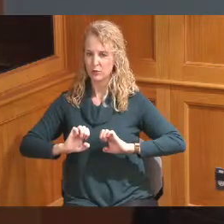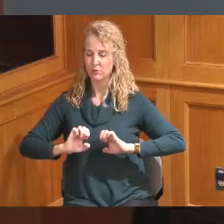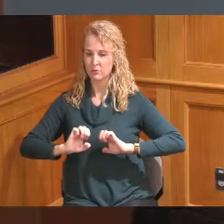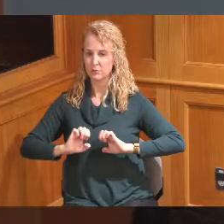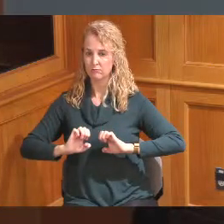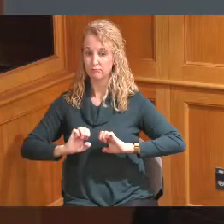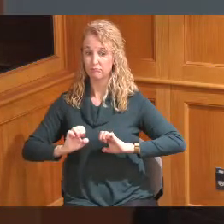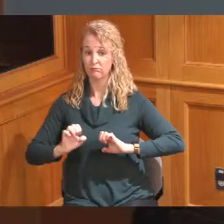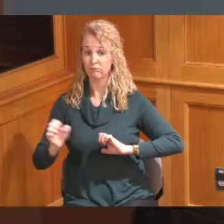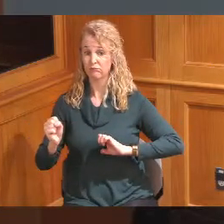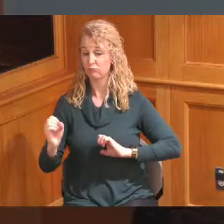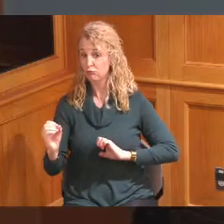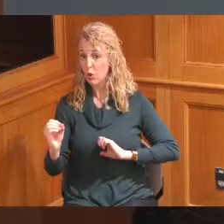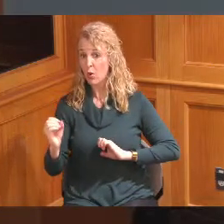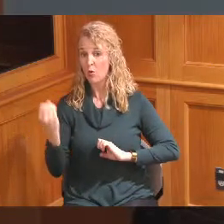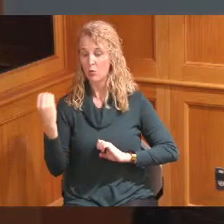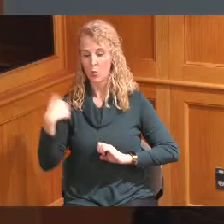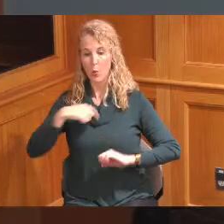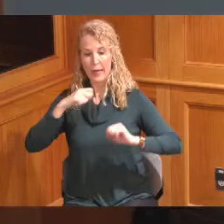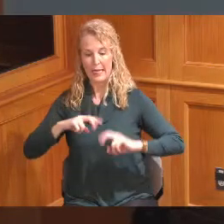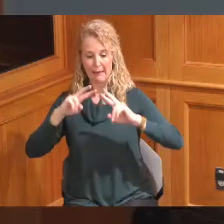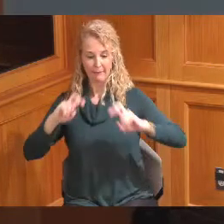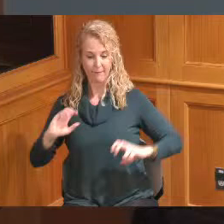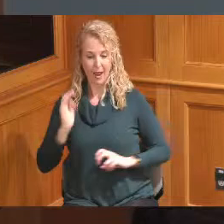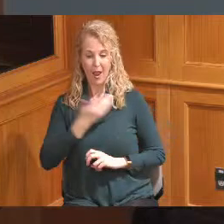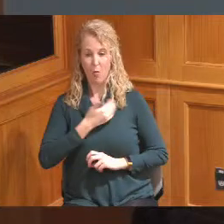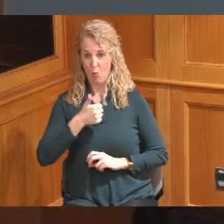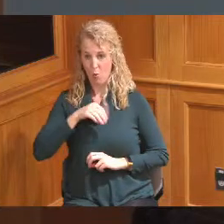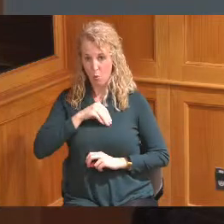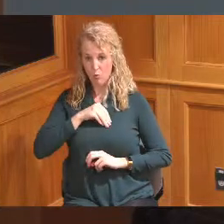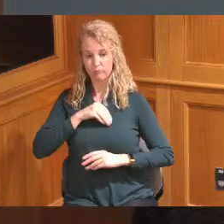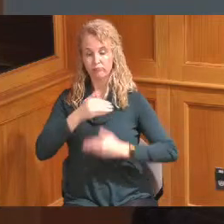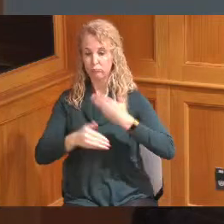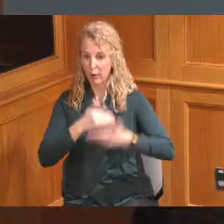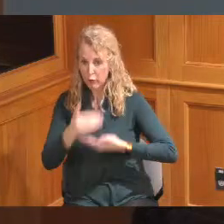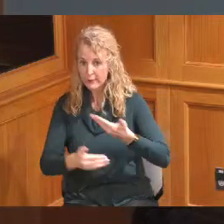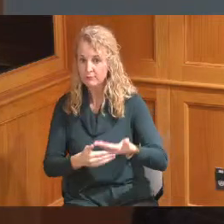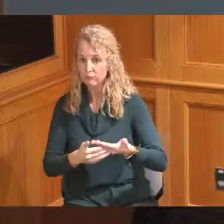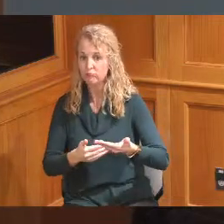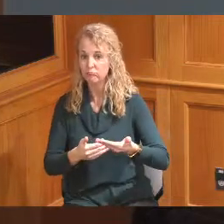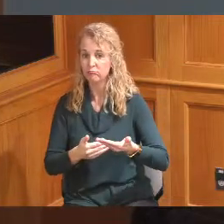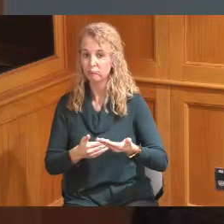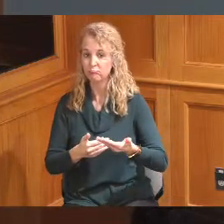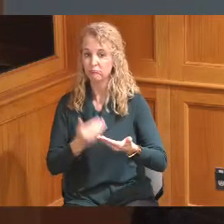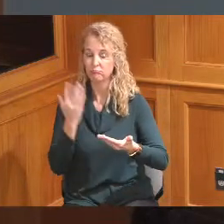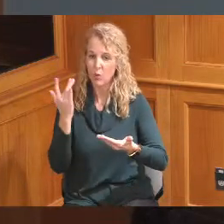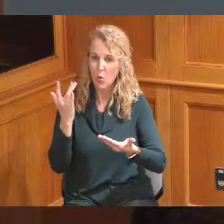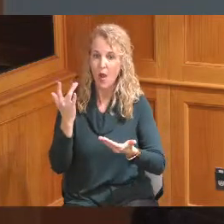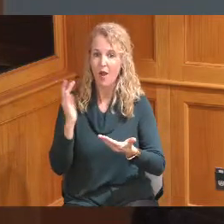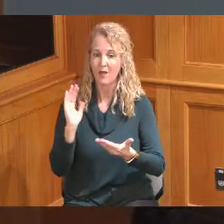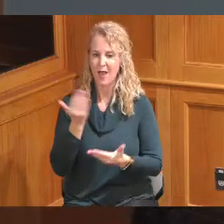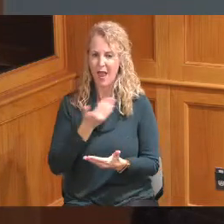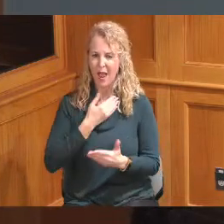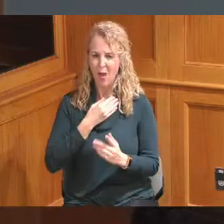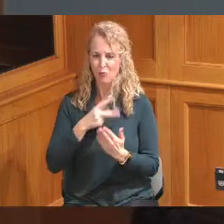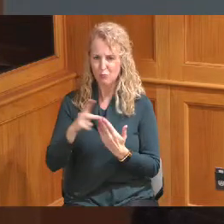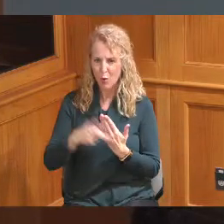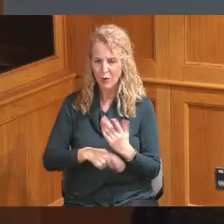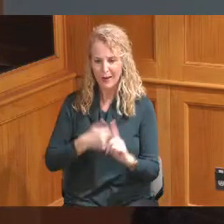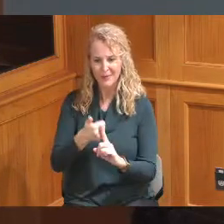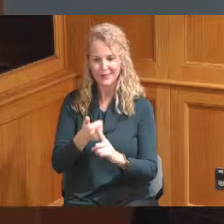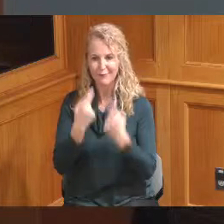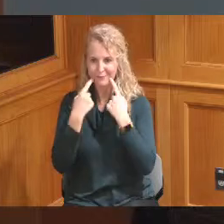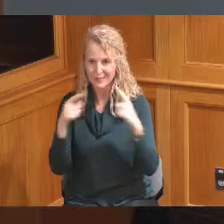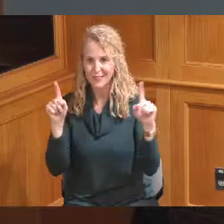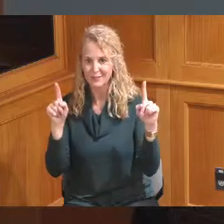to monitor progress and to make sure that the impact of our program, and